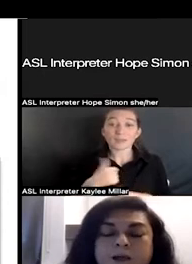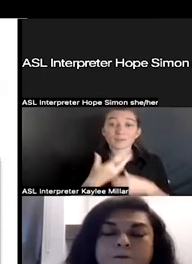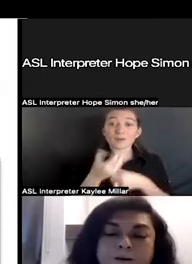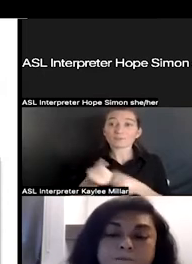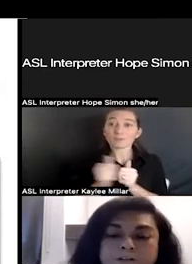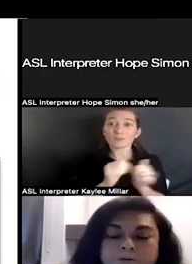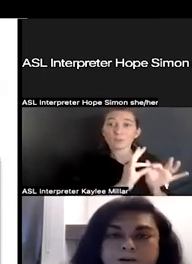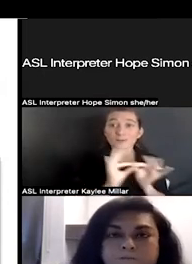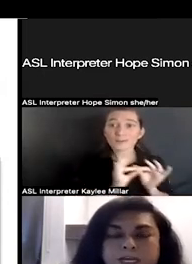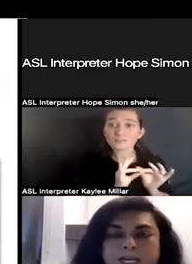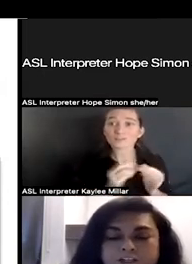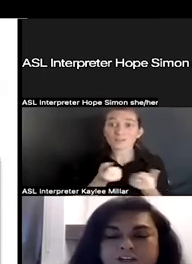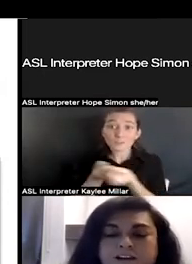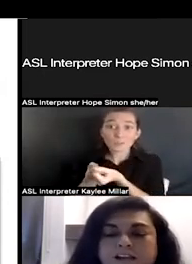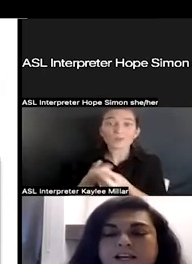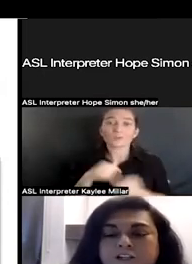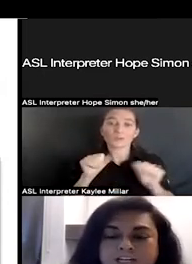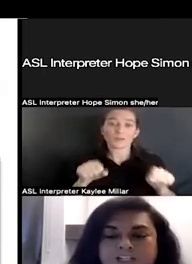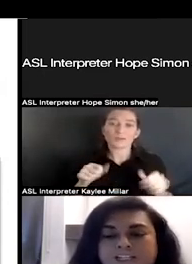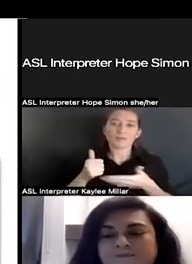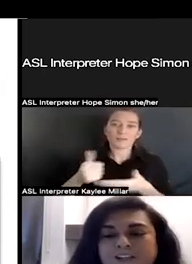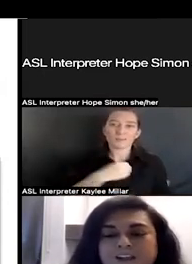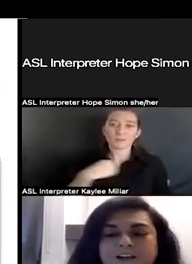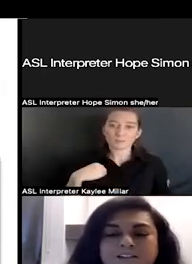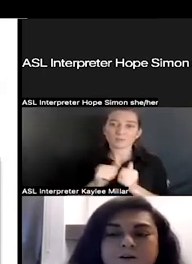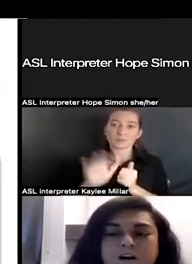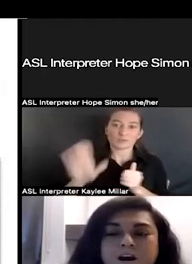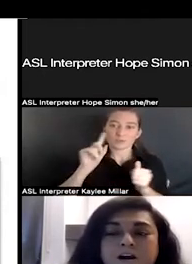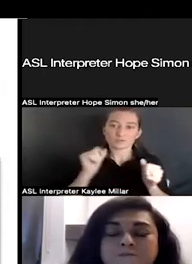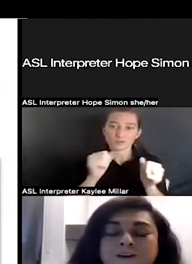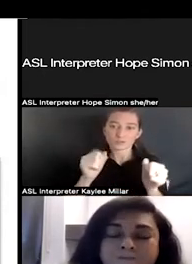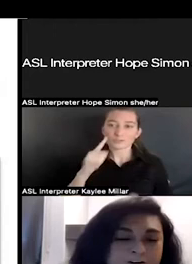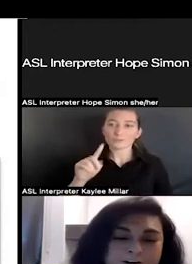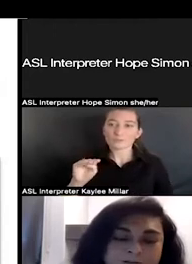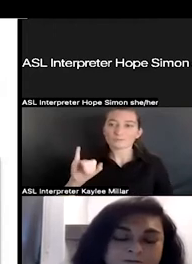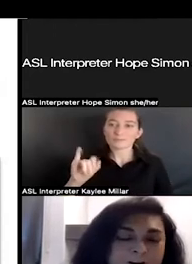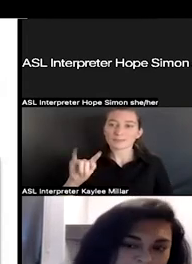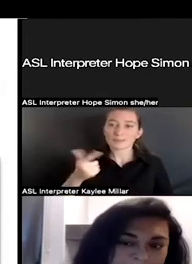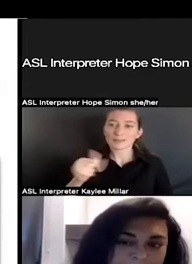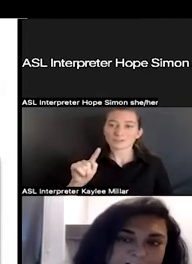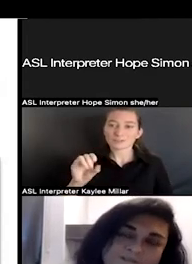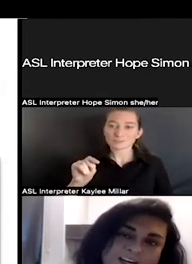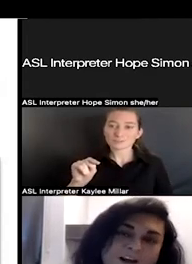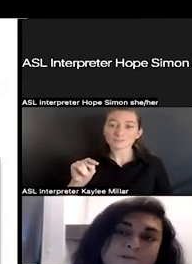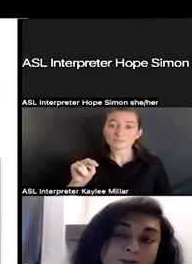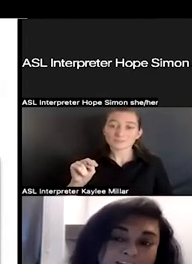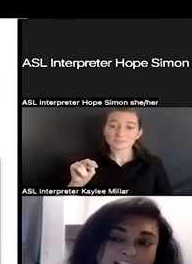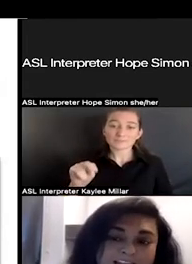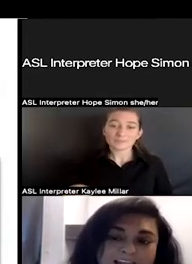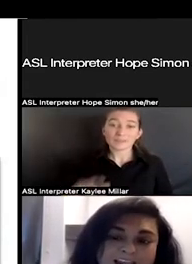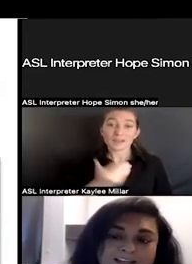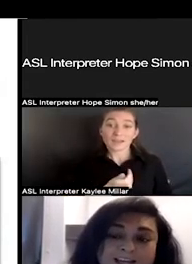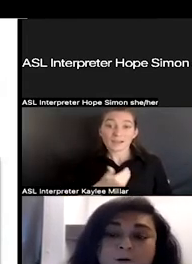we can help our members with their mitigation strategies. So our beneficiaries were very grateful for this funding